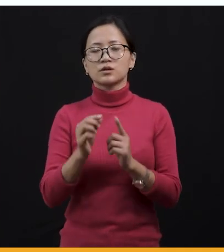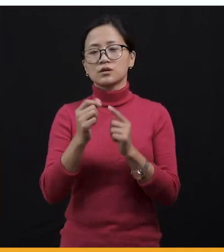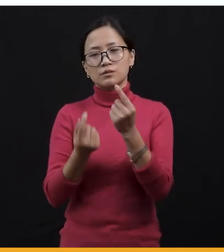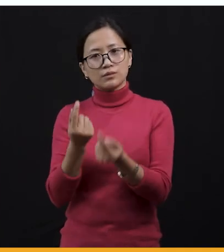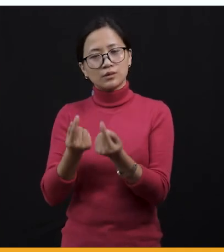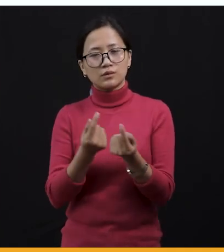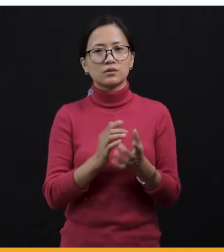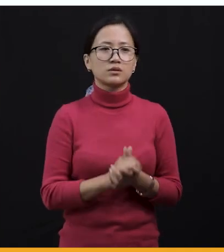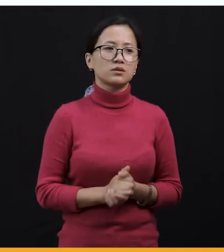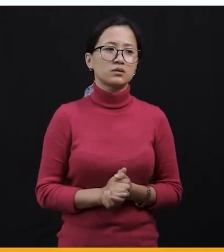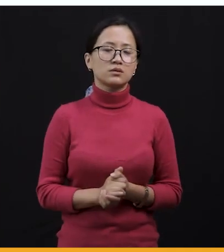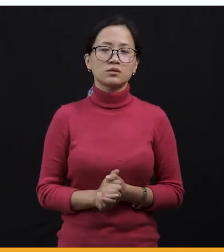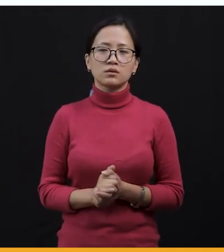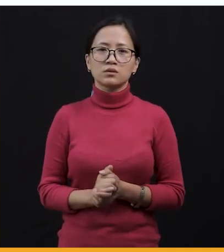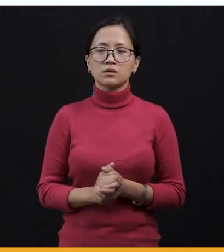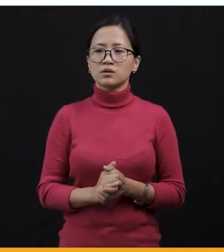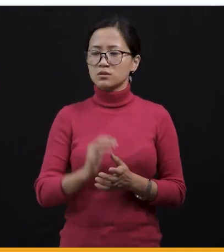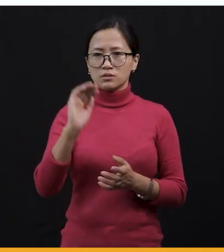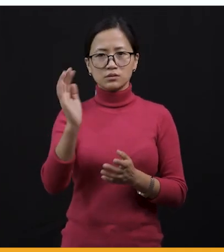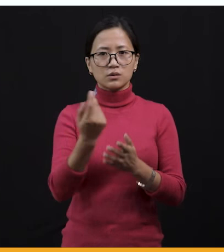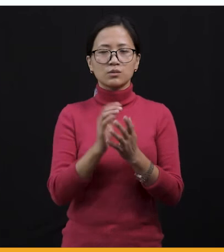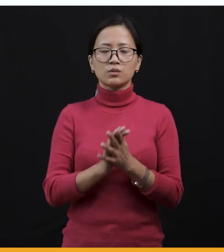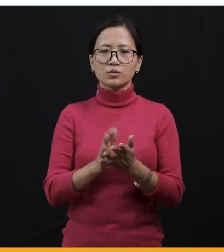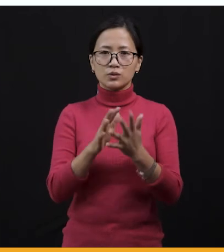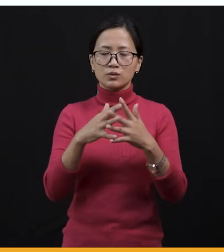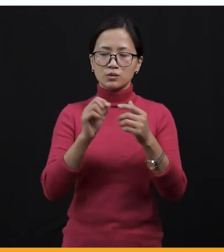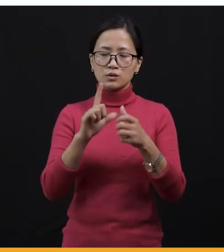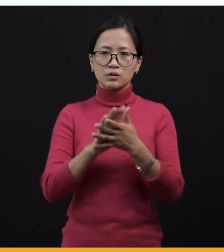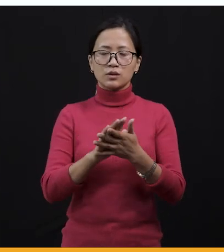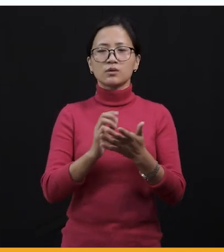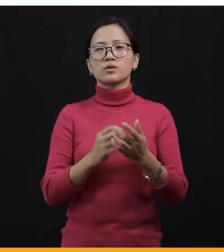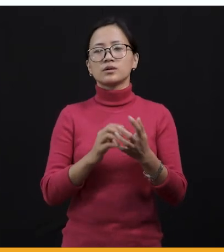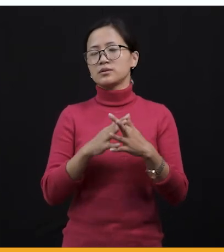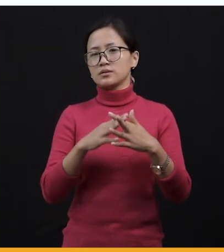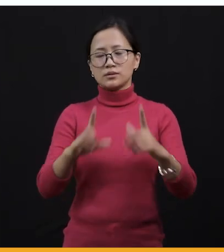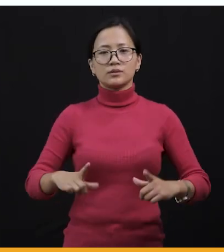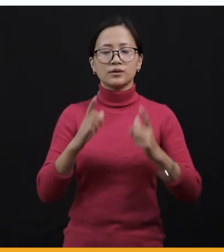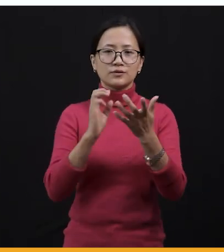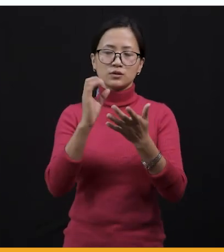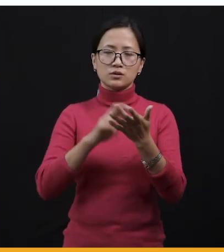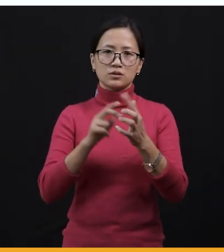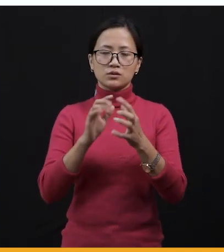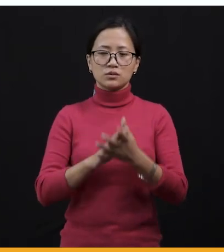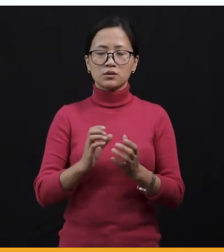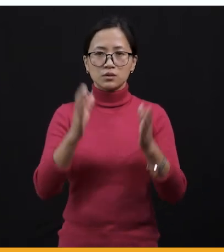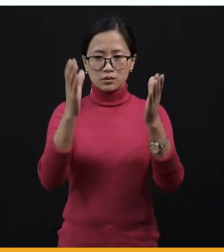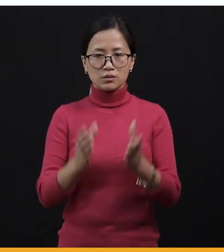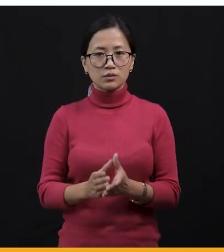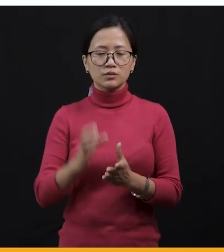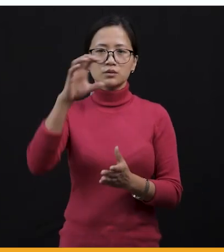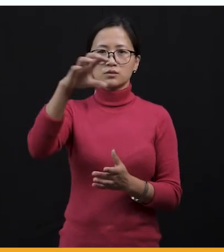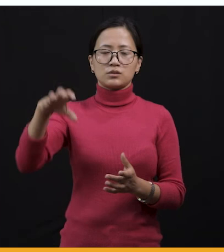parks, some wildlife sanctuaries in our country as well in our own